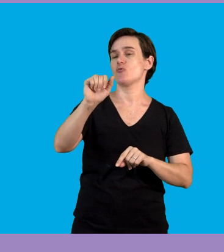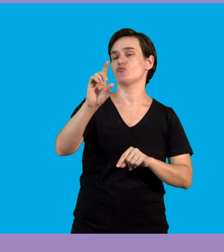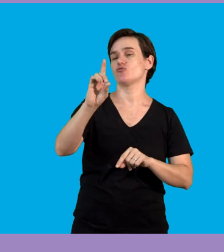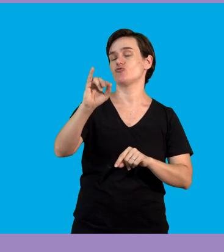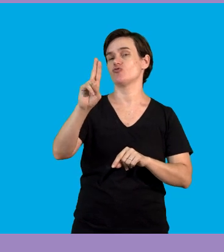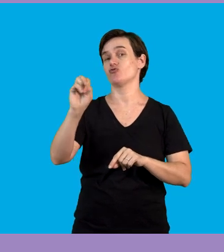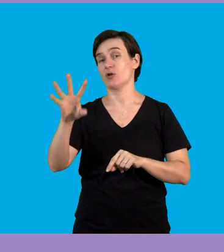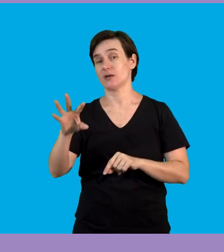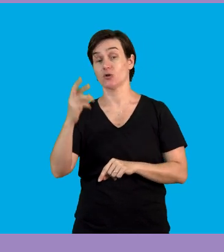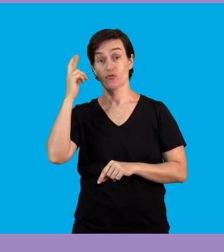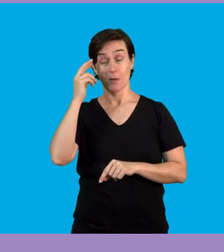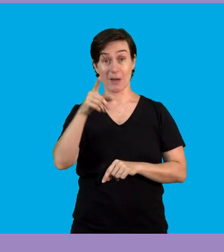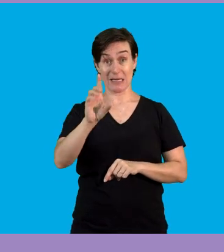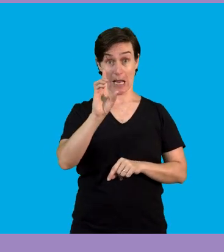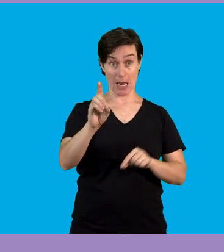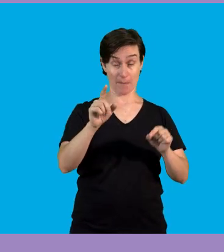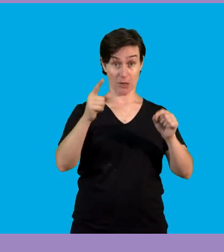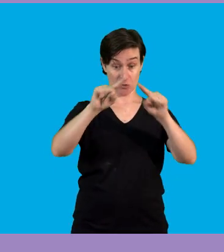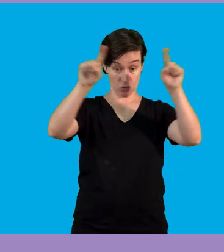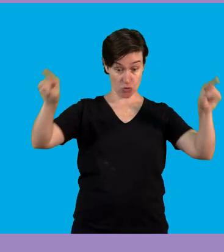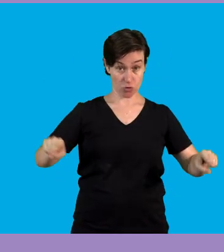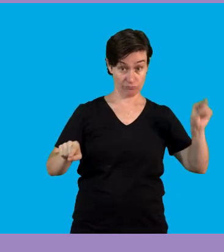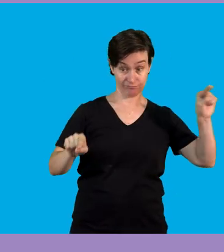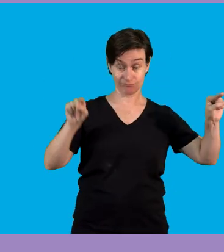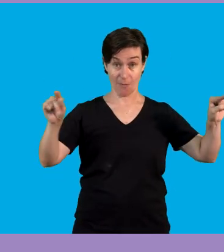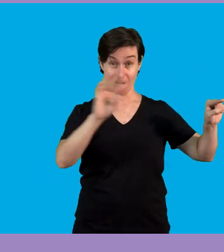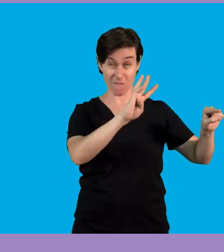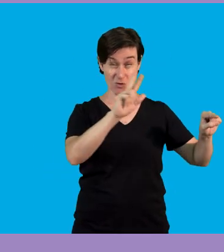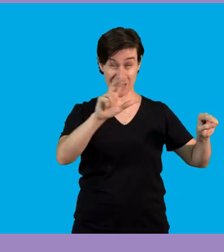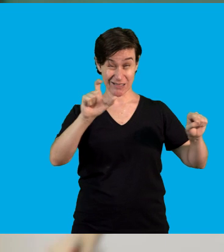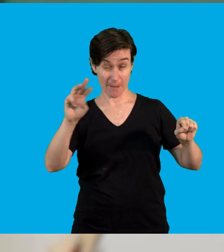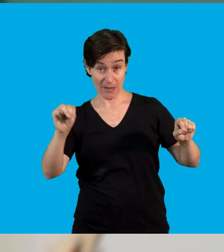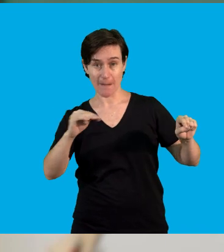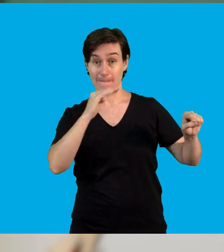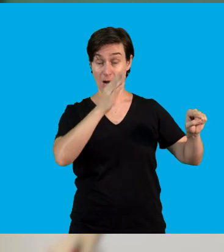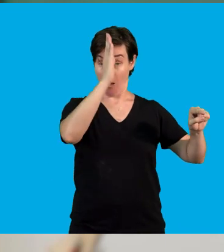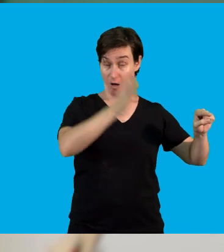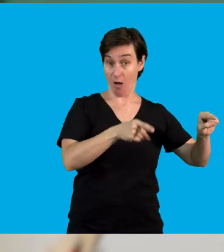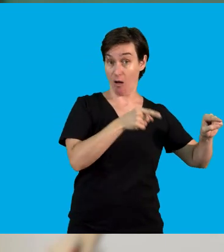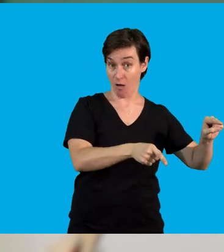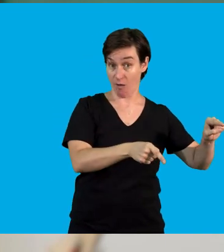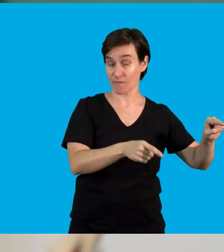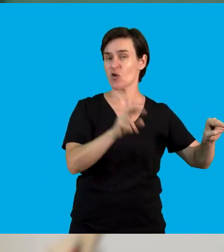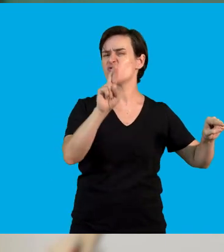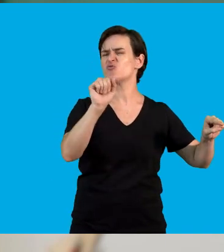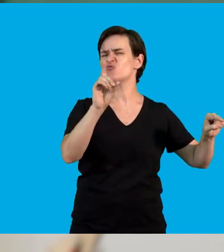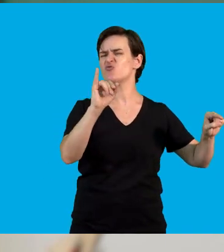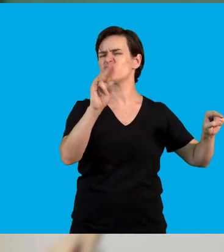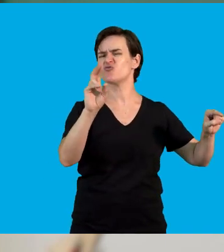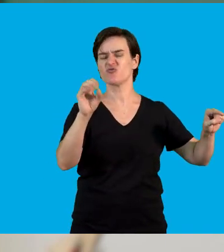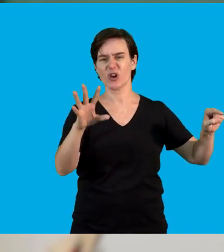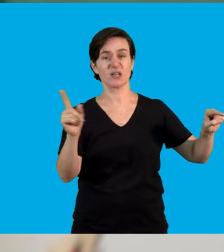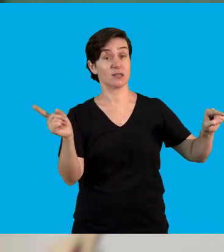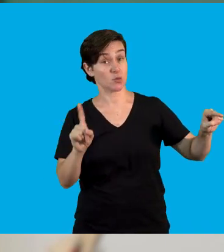radius, and in this case, because the diameter is 48 centimeters, this means that the radius is half